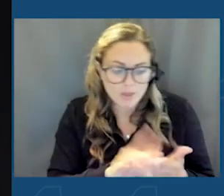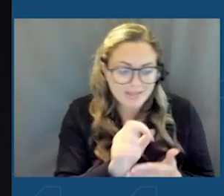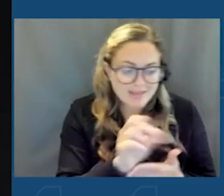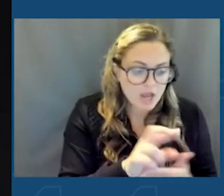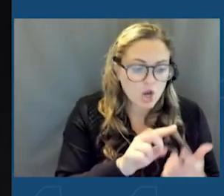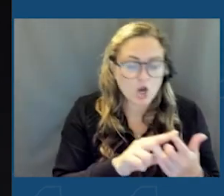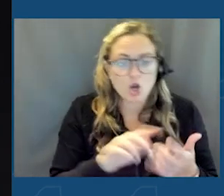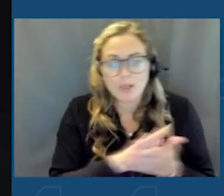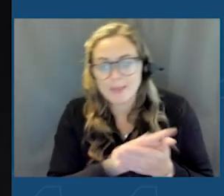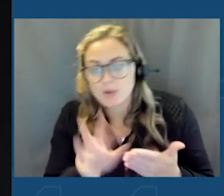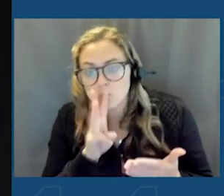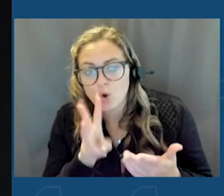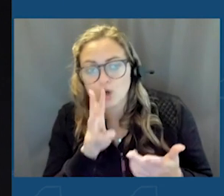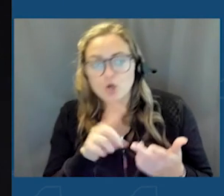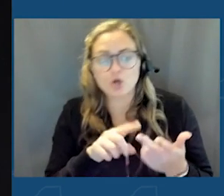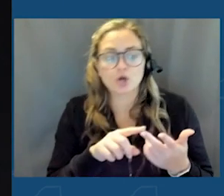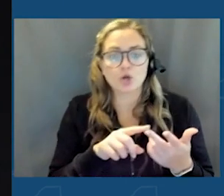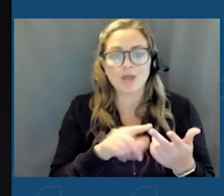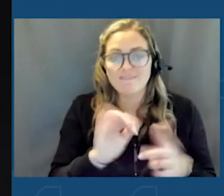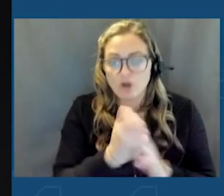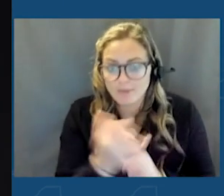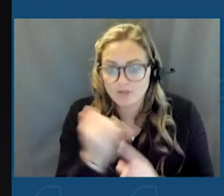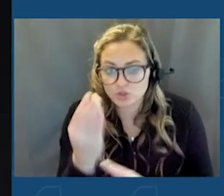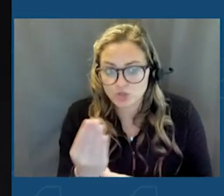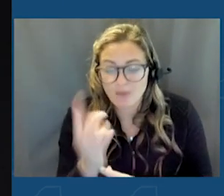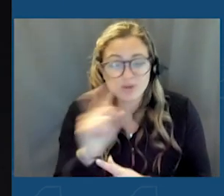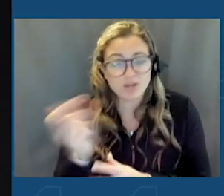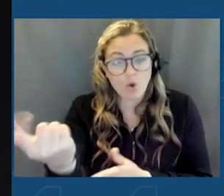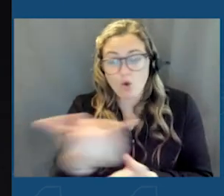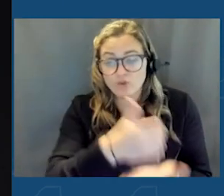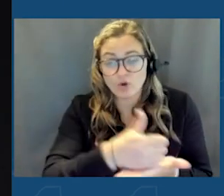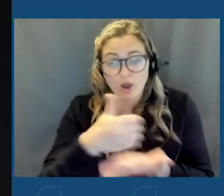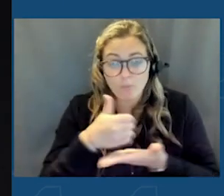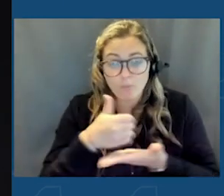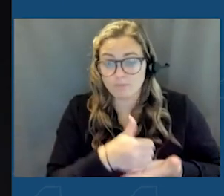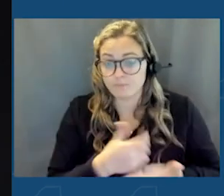Environmental Bond Act. And I need everybody's help to get that one over the finish line.